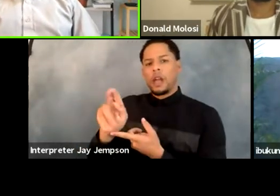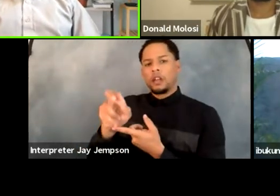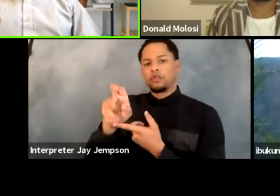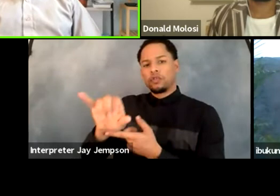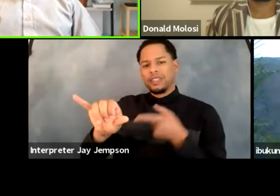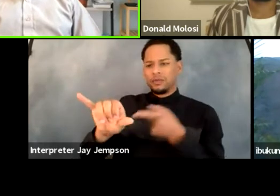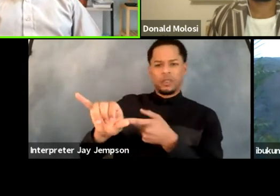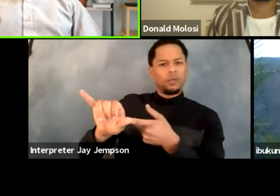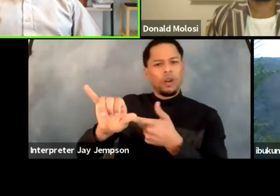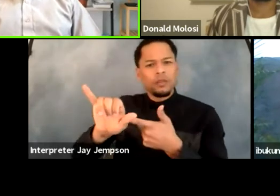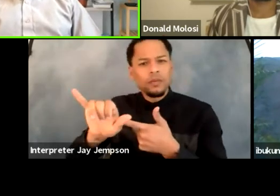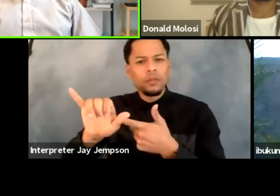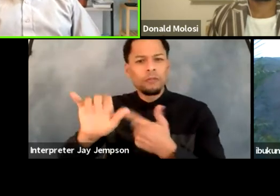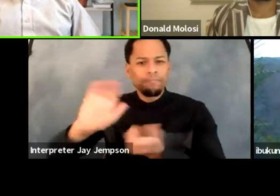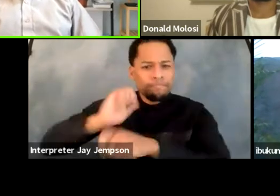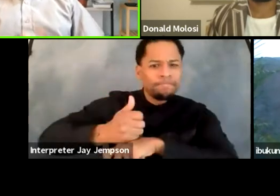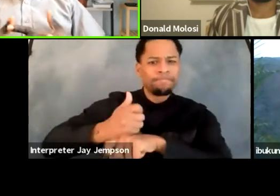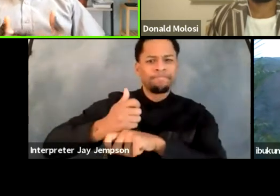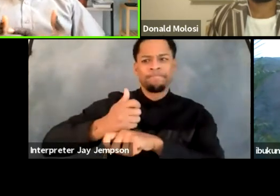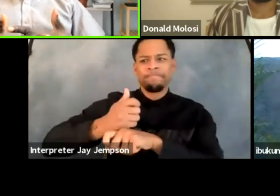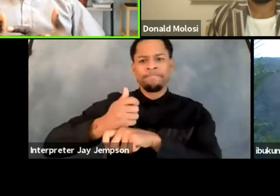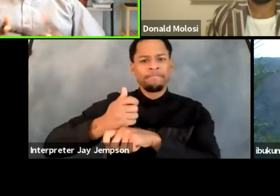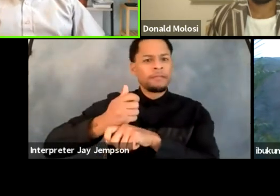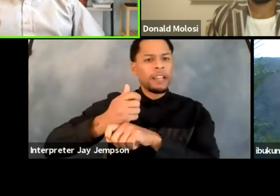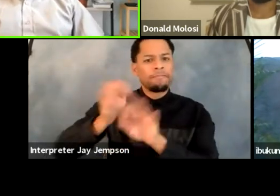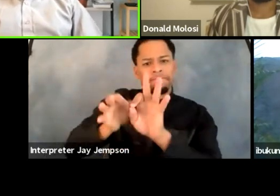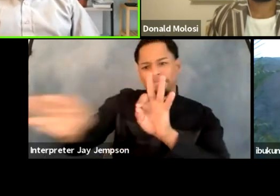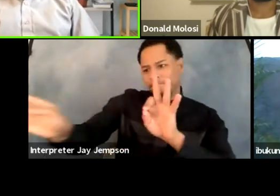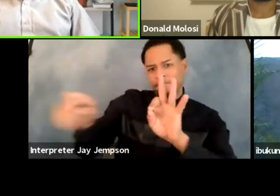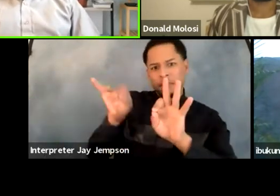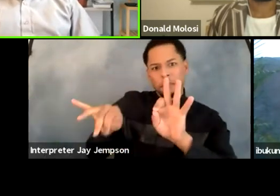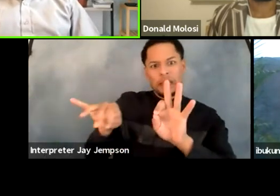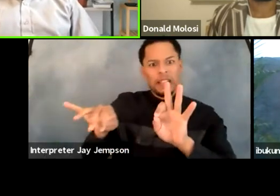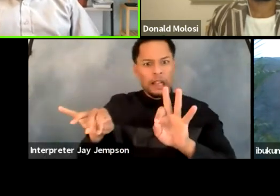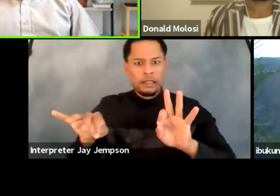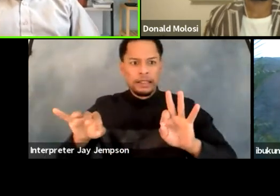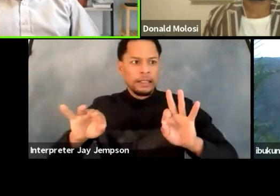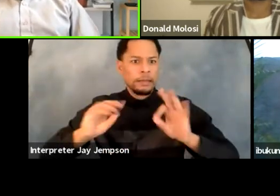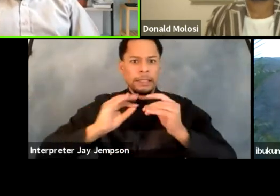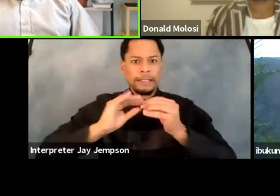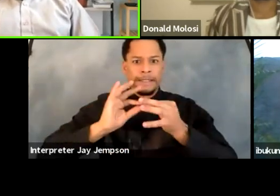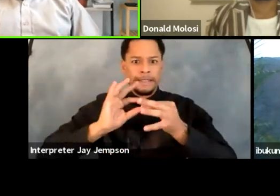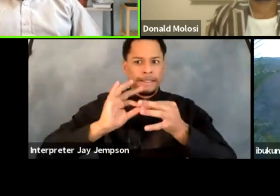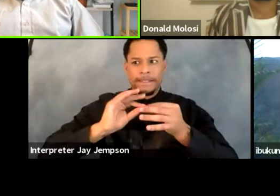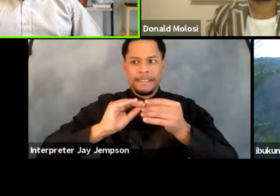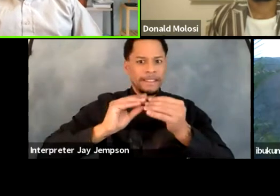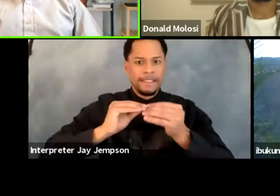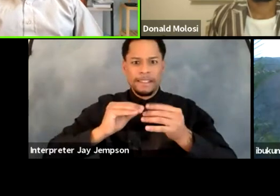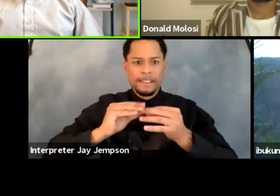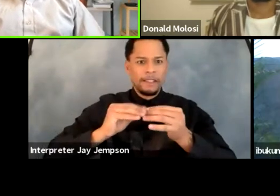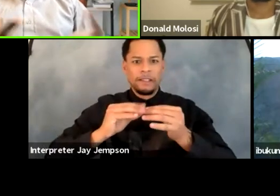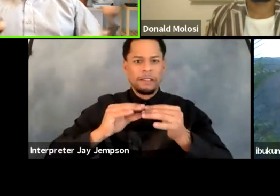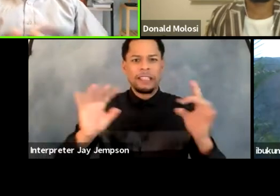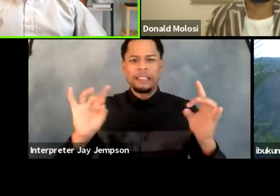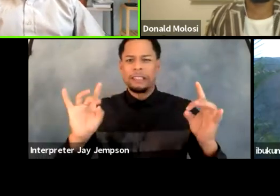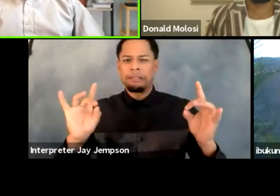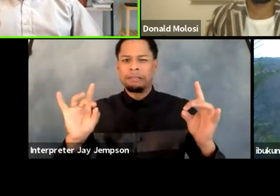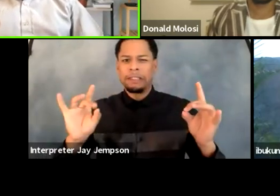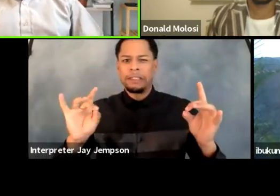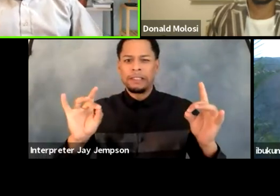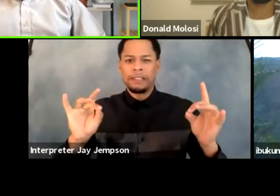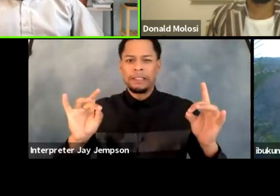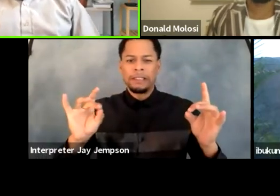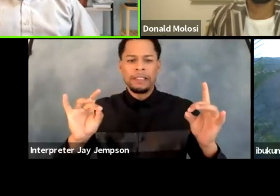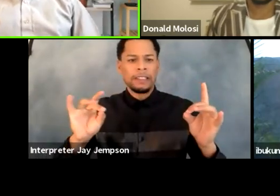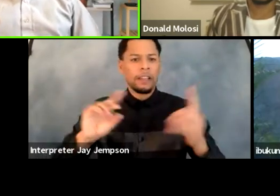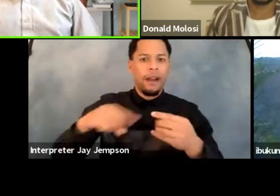can be quite contentious because it's slippery, to use Donald Malusi's word, and he's going to talk at